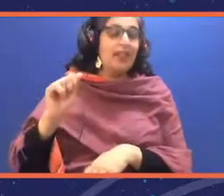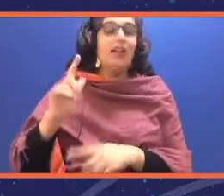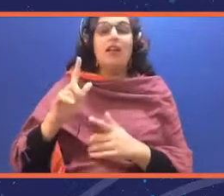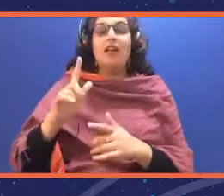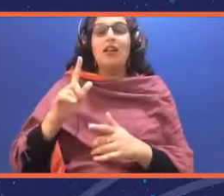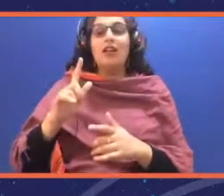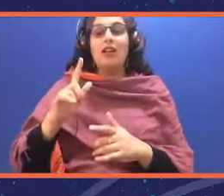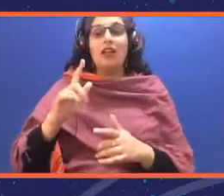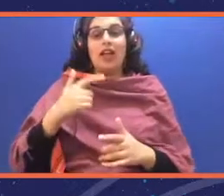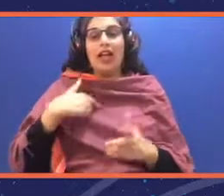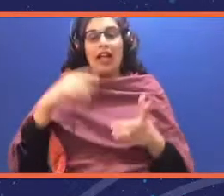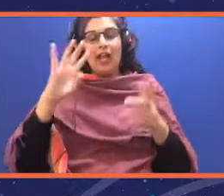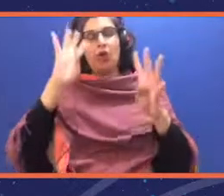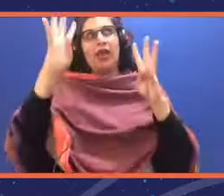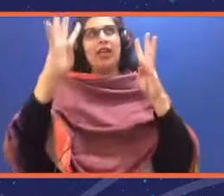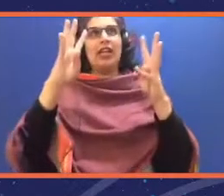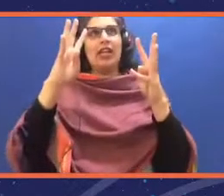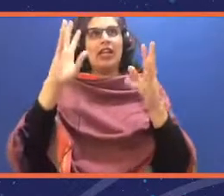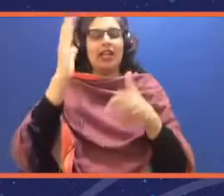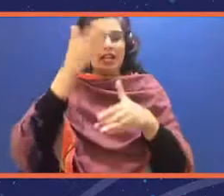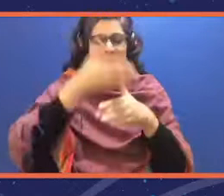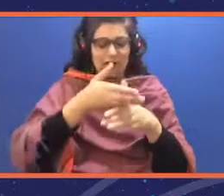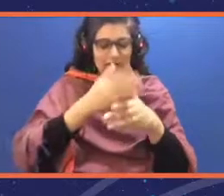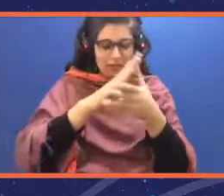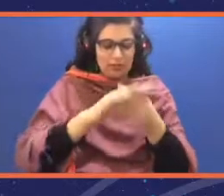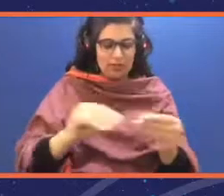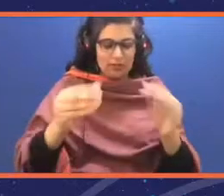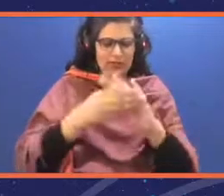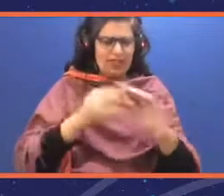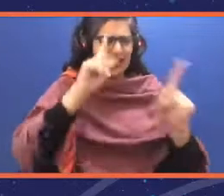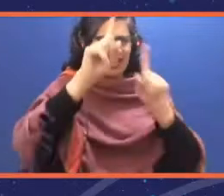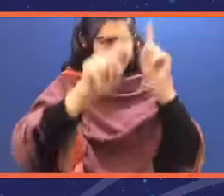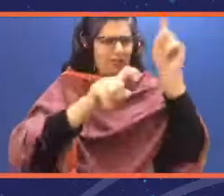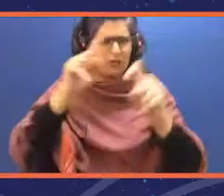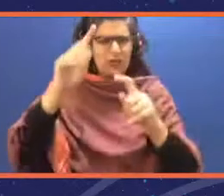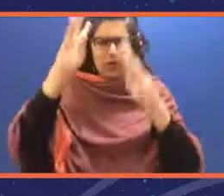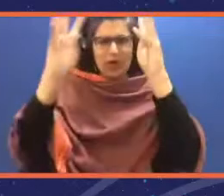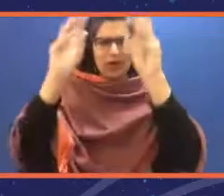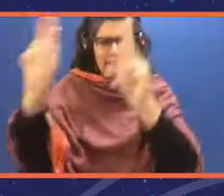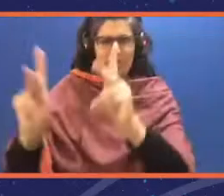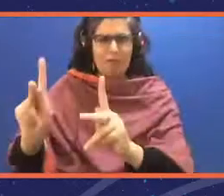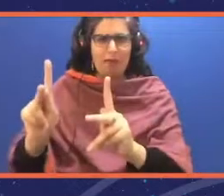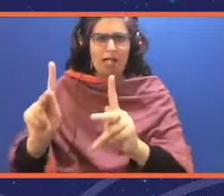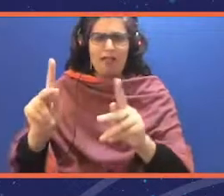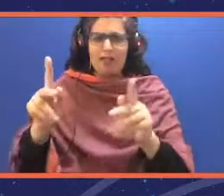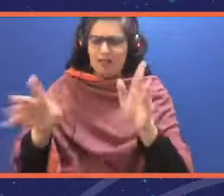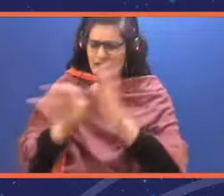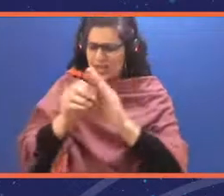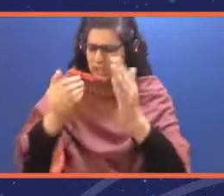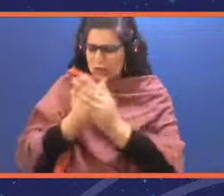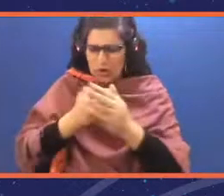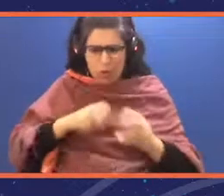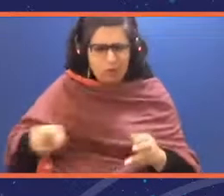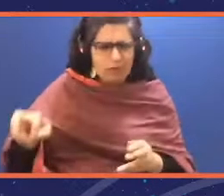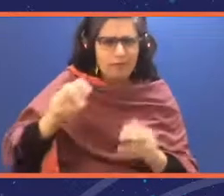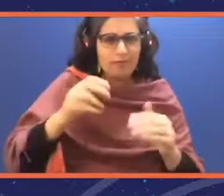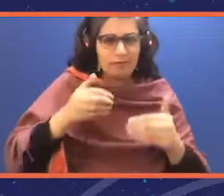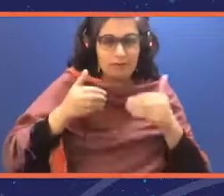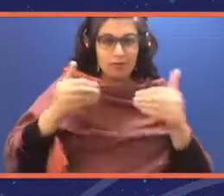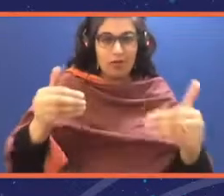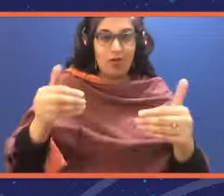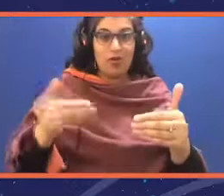series interviewing creatives finding new paths forward, especially after the pandemic. Next slide,